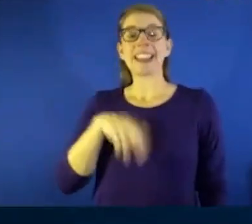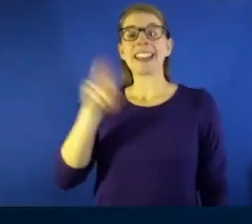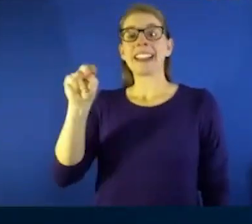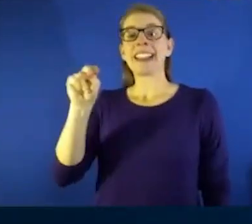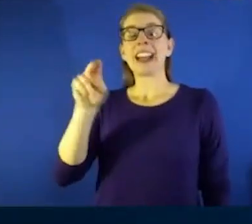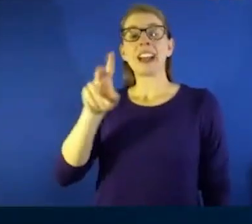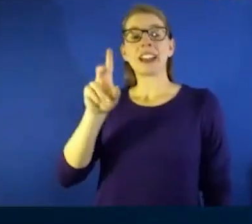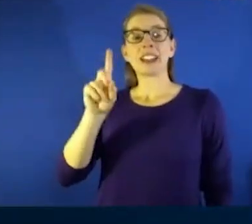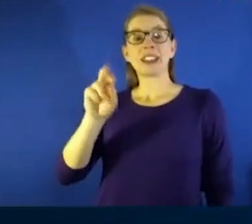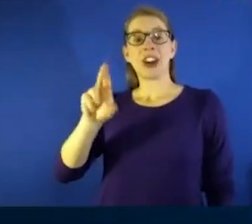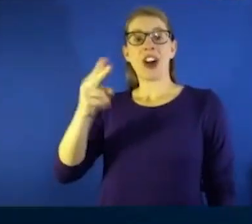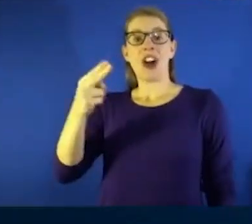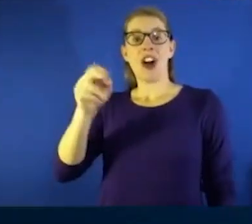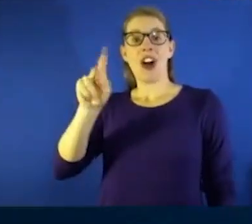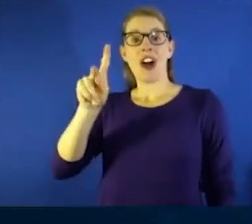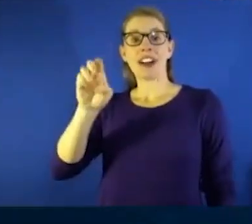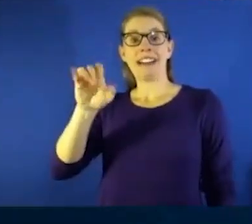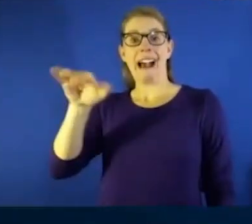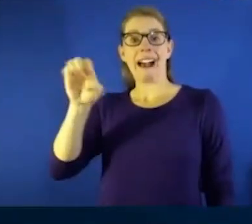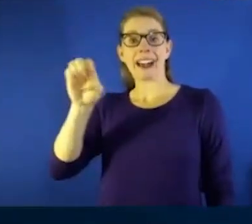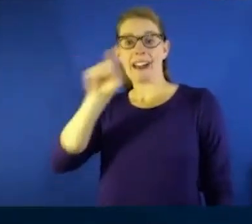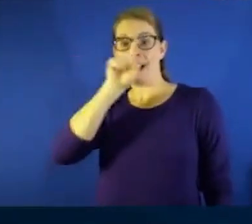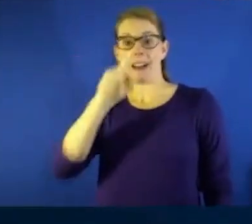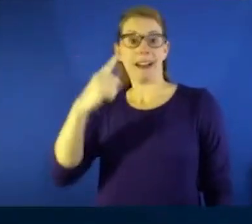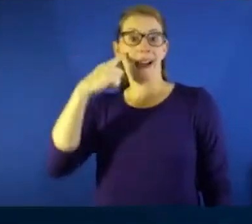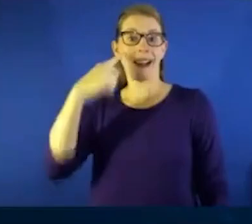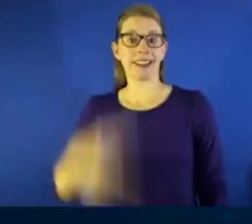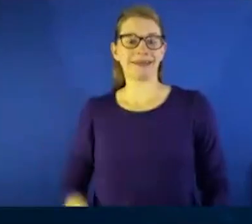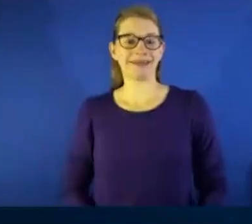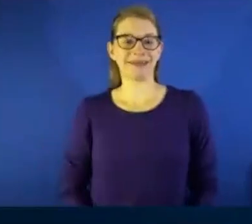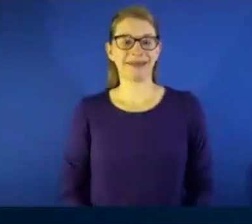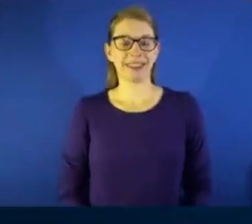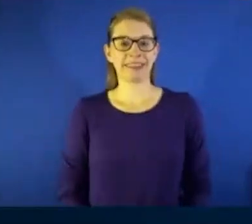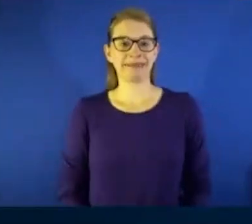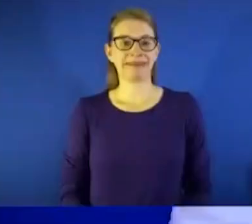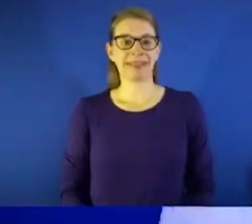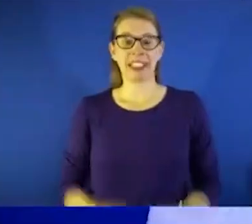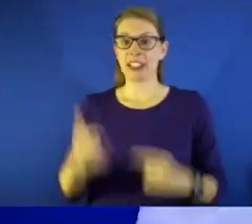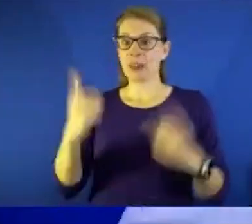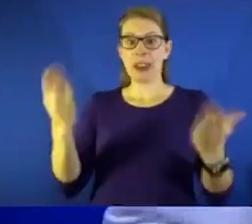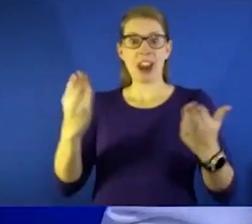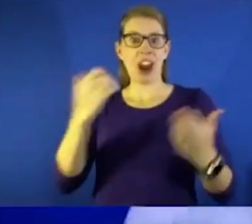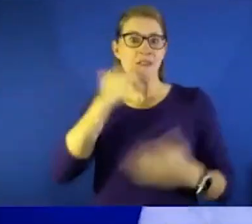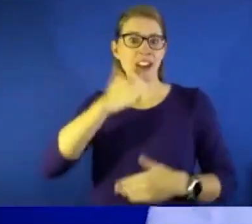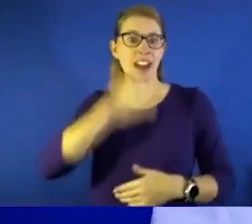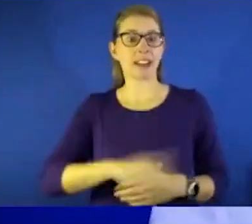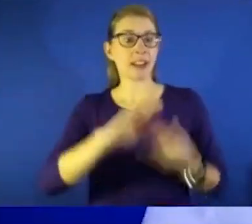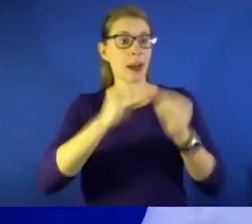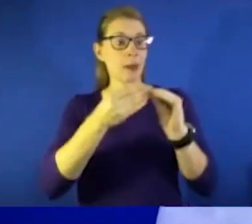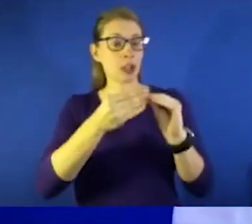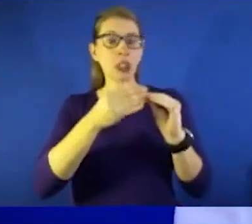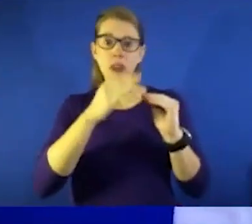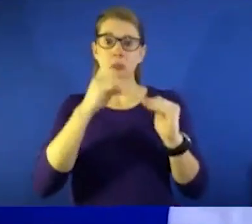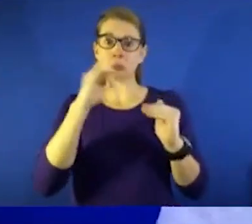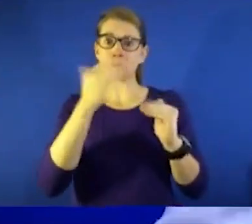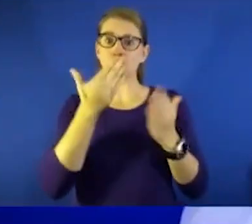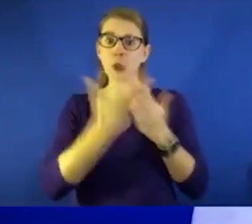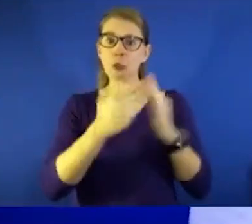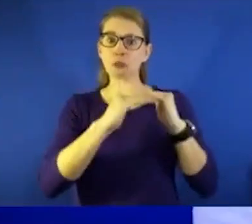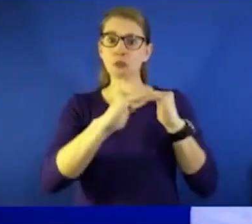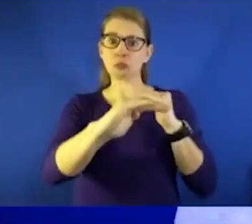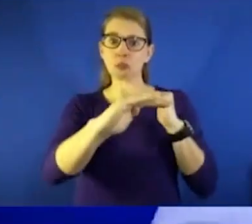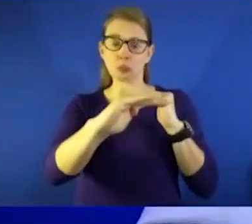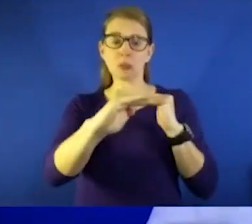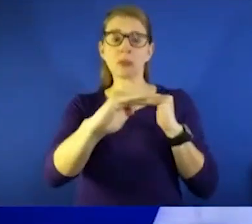blah, blah, blah. Sometimes anonymous. So. Nope, all you're right. Here. Let's do it. How are the numbers looking? The numbers are looking pretty good. We are kind of holding down